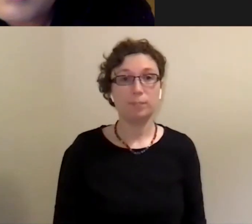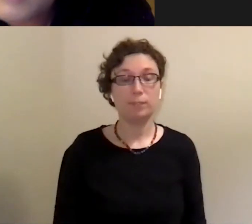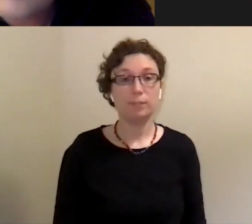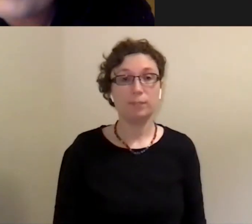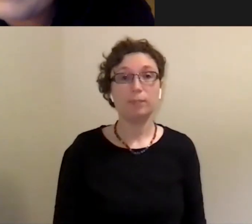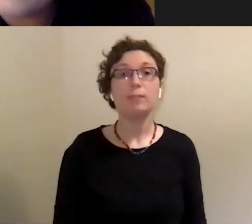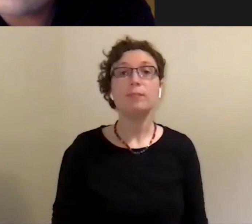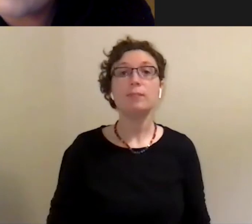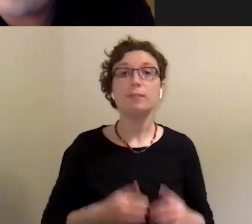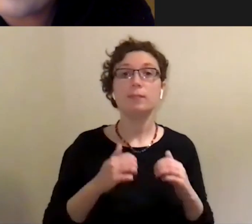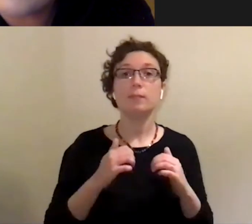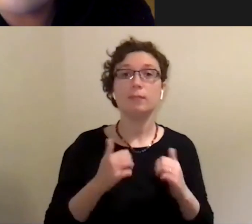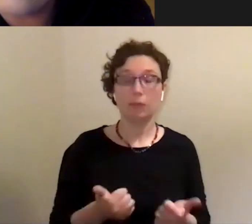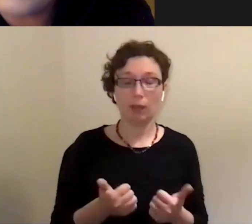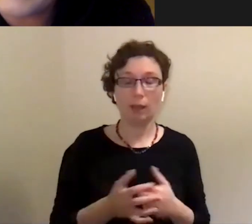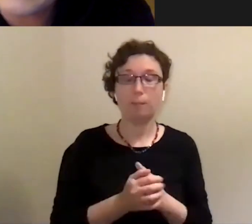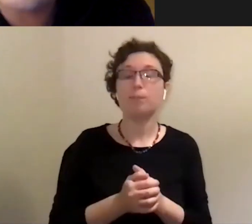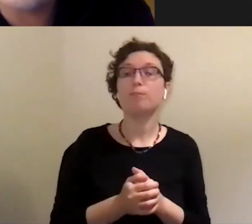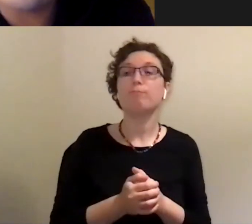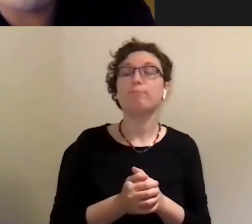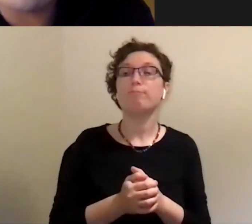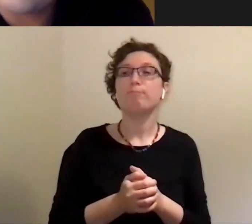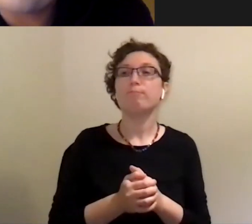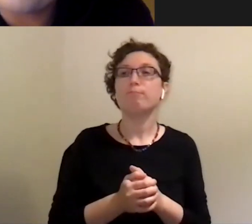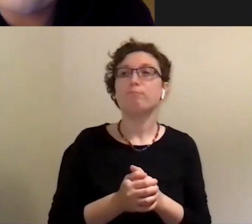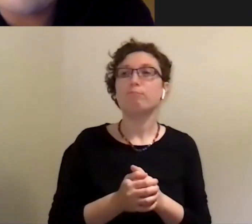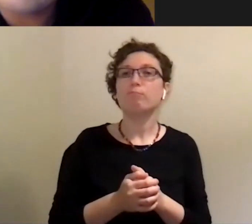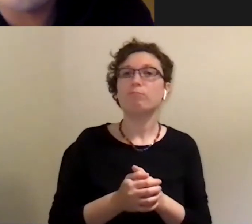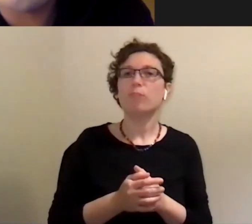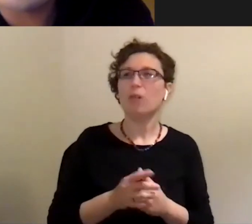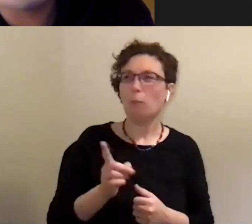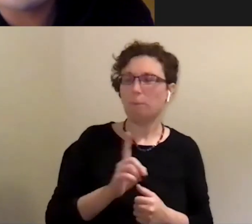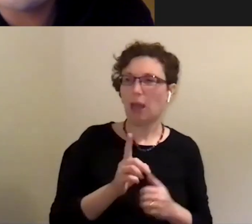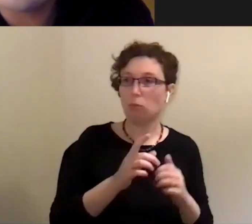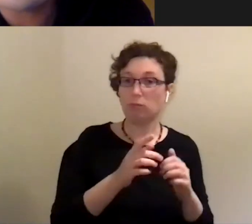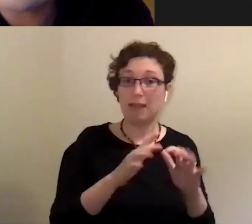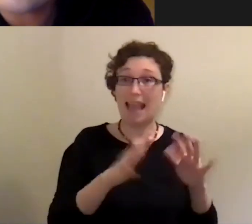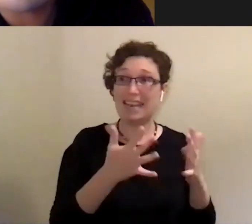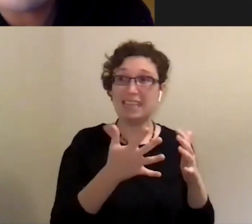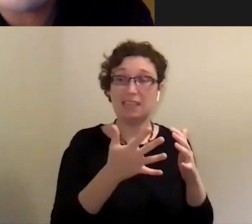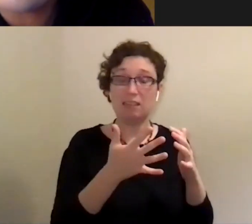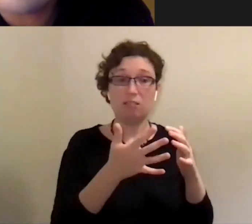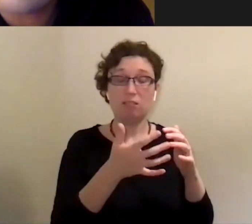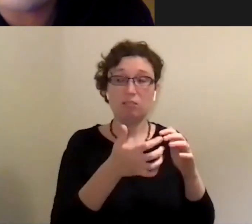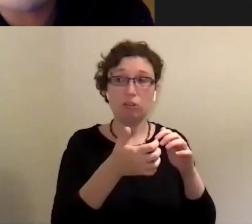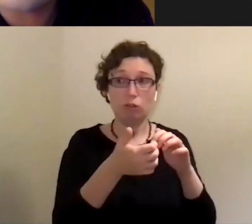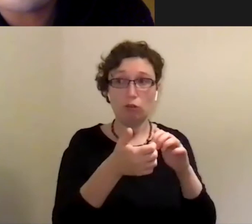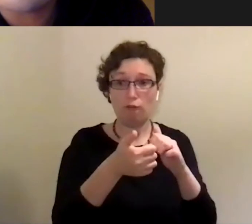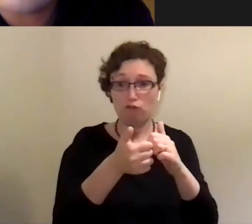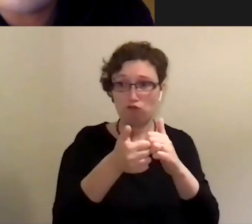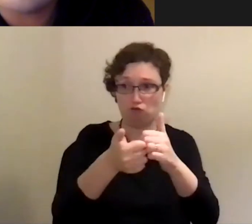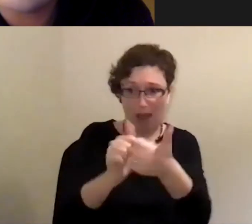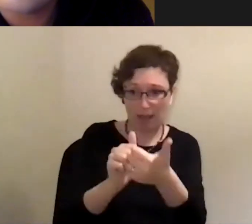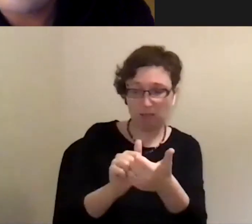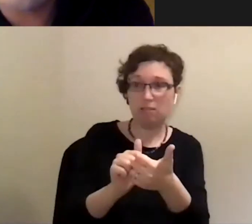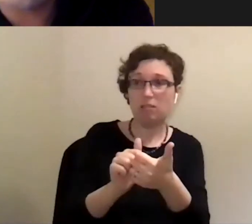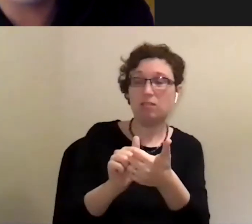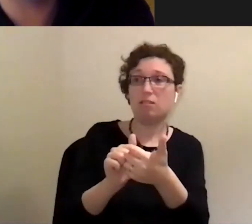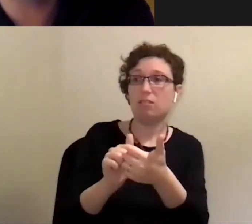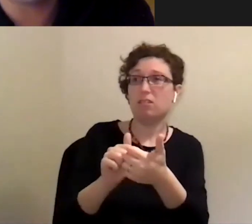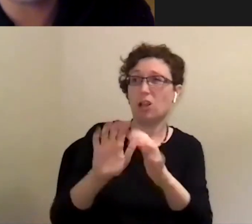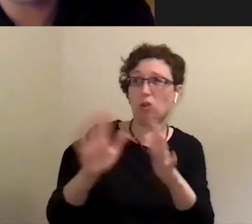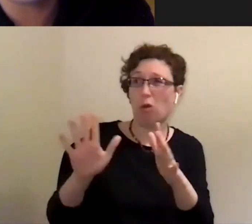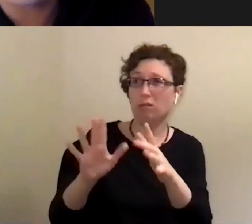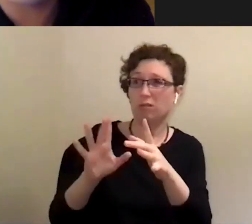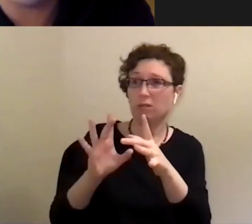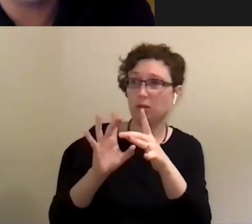How do you handle having friends not engage with you on the topic of fighting racism? I sometimes find it hard that some close friends avoid the